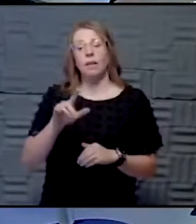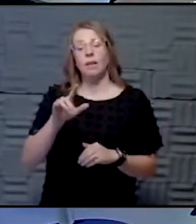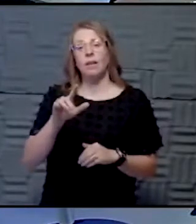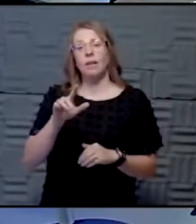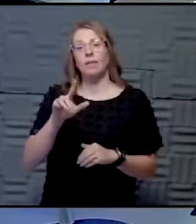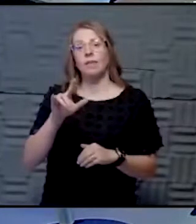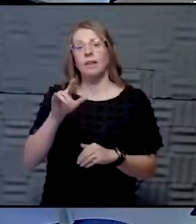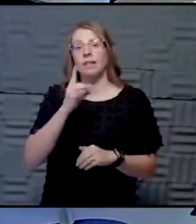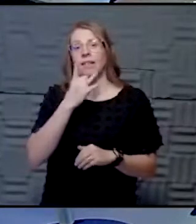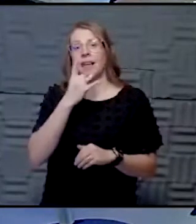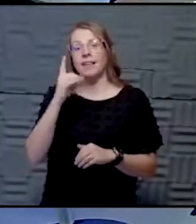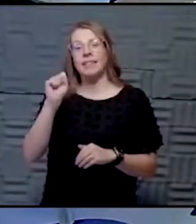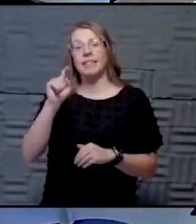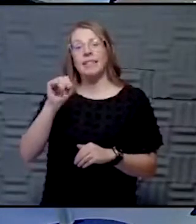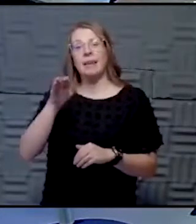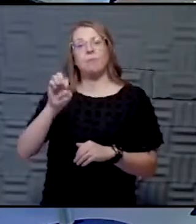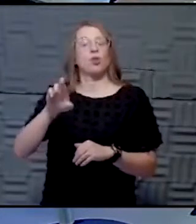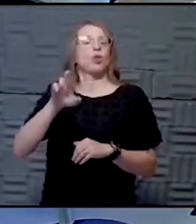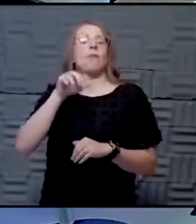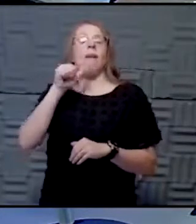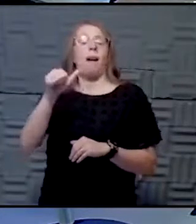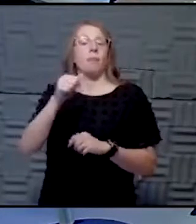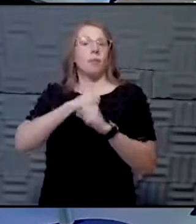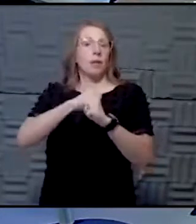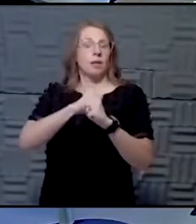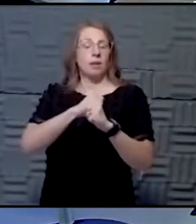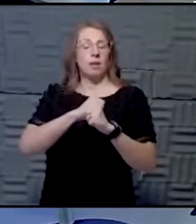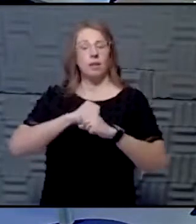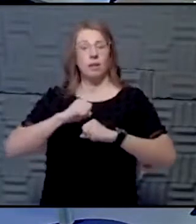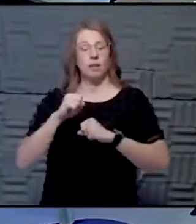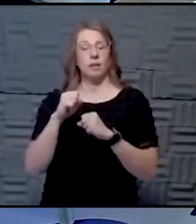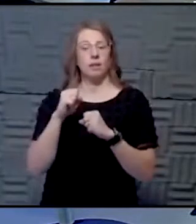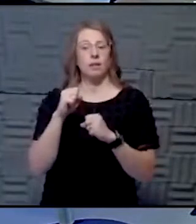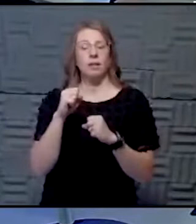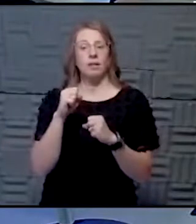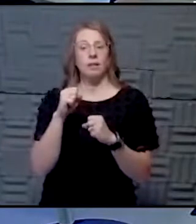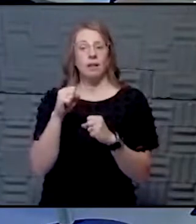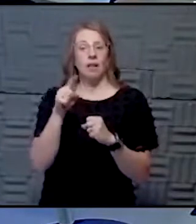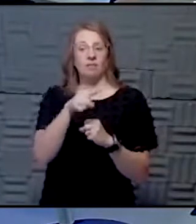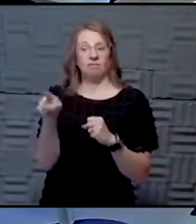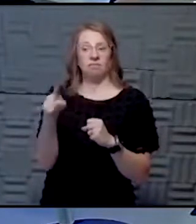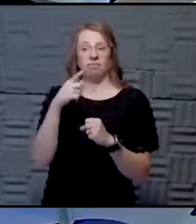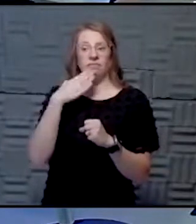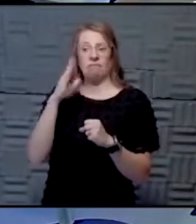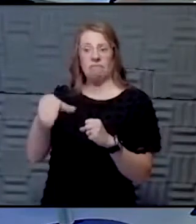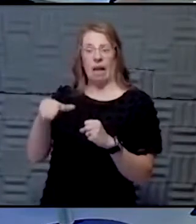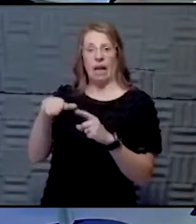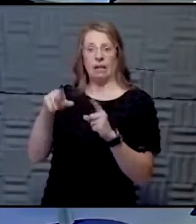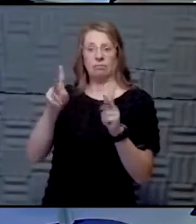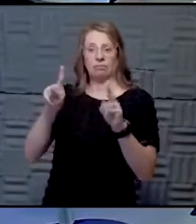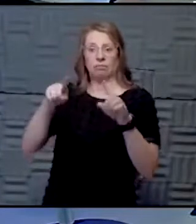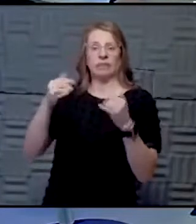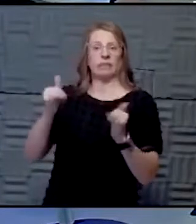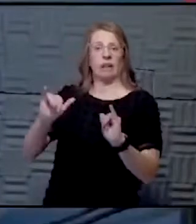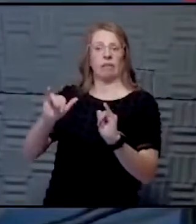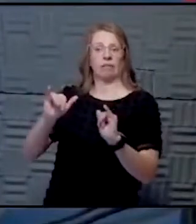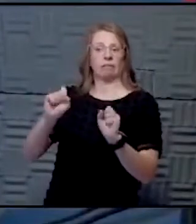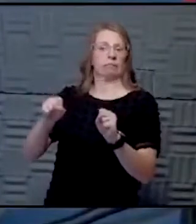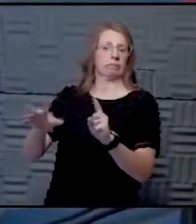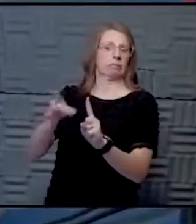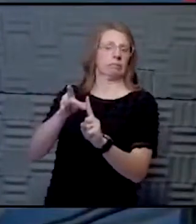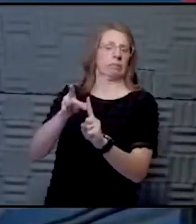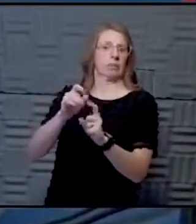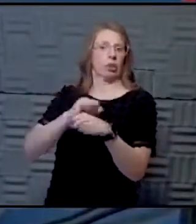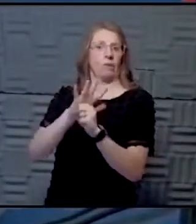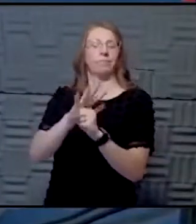protect you, Yeah. what about, is Darth Vader and Boba Fett, are they all still susceptible to COVID, you think? They are, I think. And